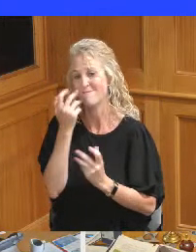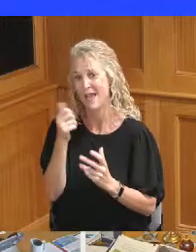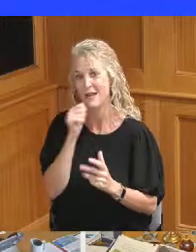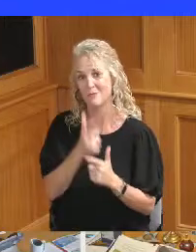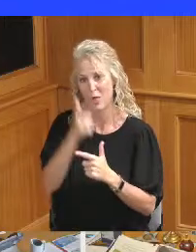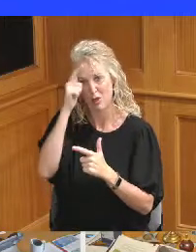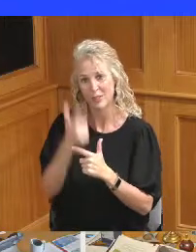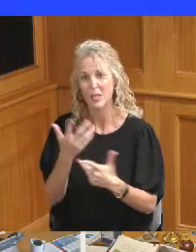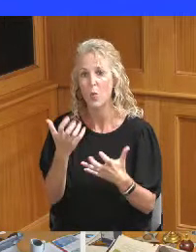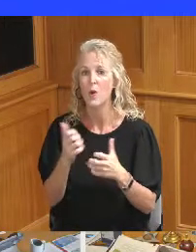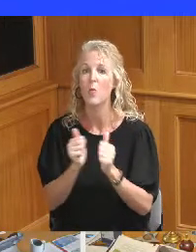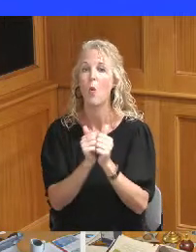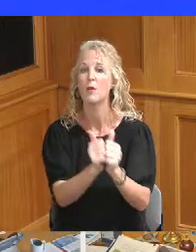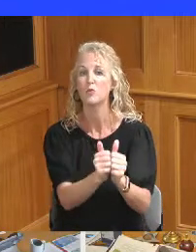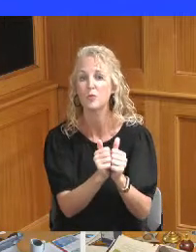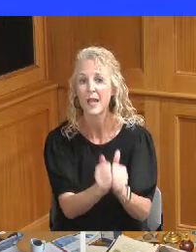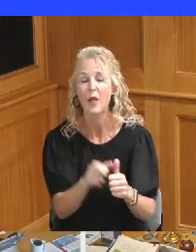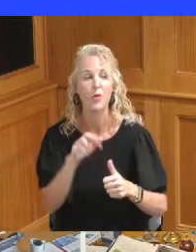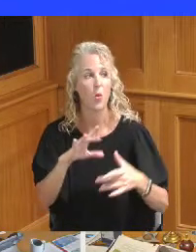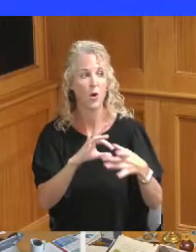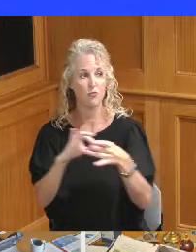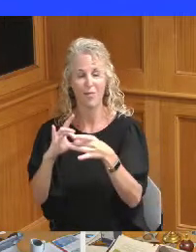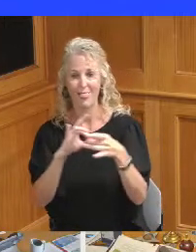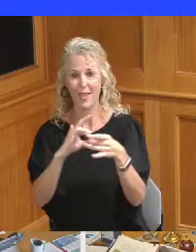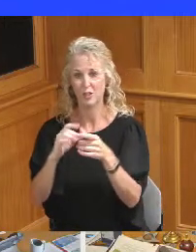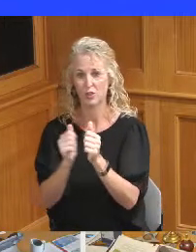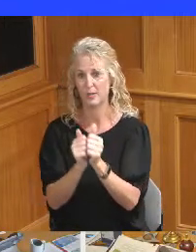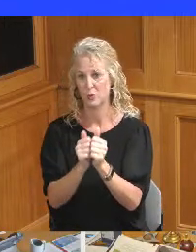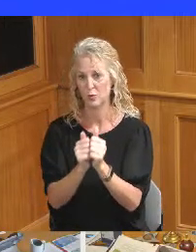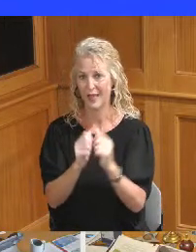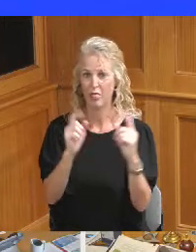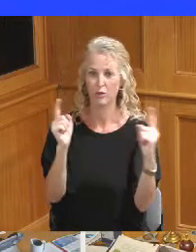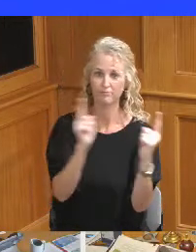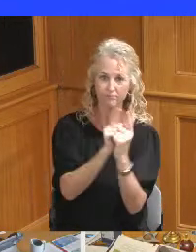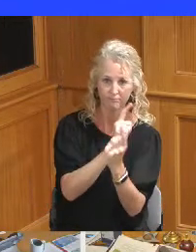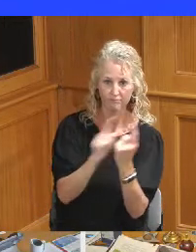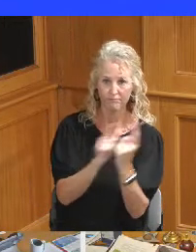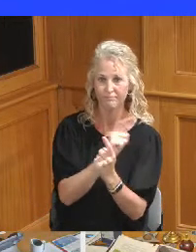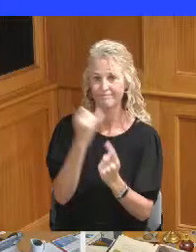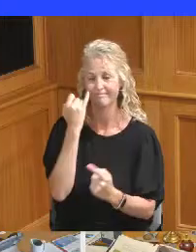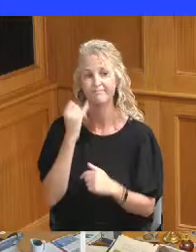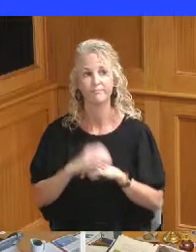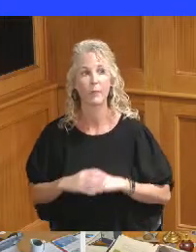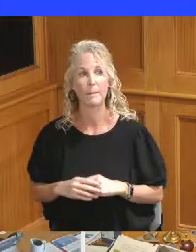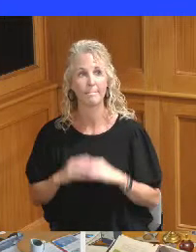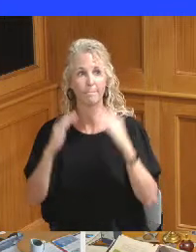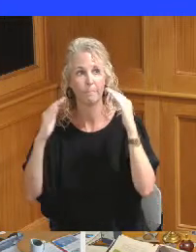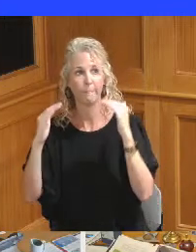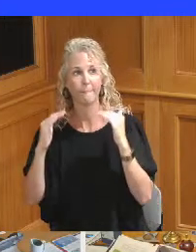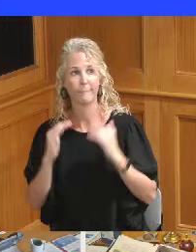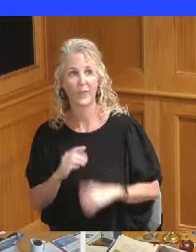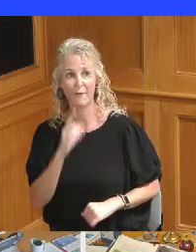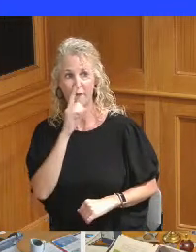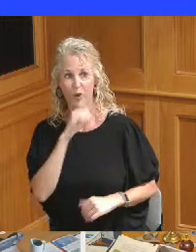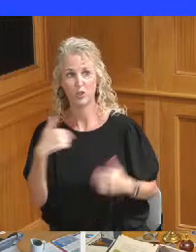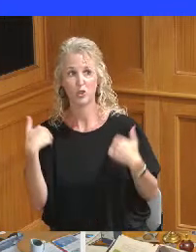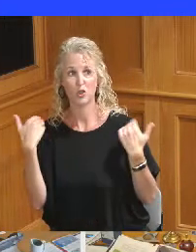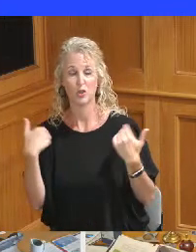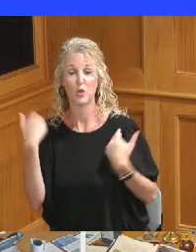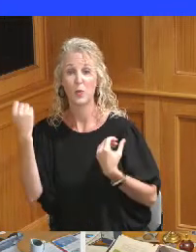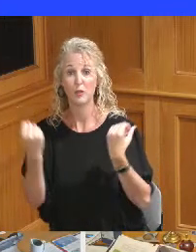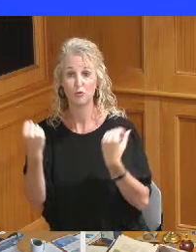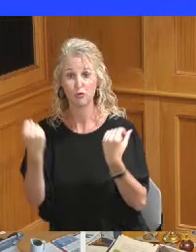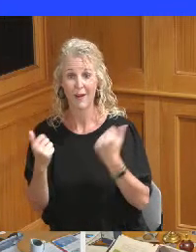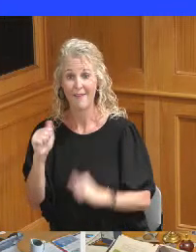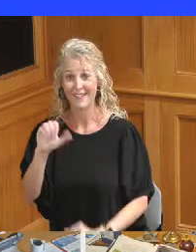placed together or at least maintain those relationships, meetings, communication while they're in separate placements. As well as the Foster Youth and Driving Act,